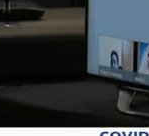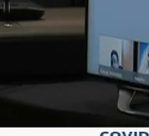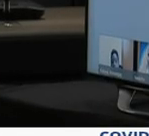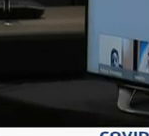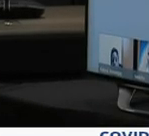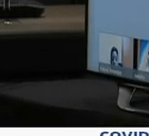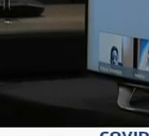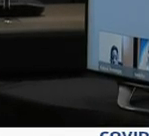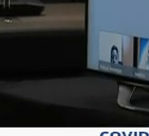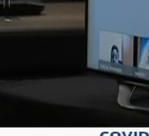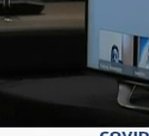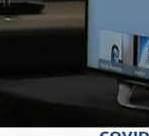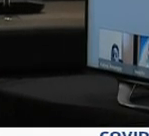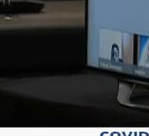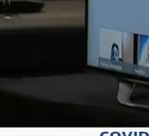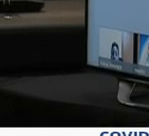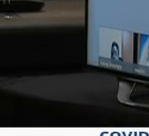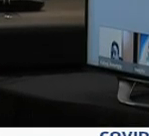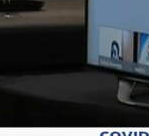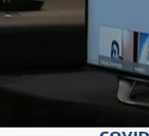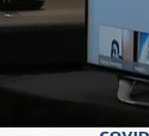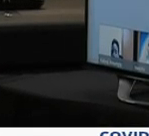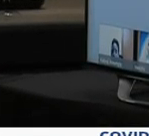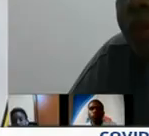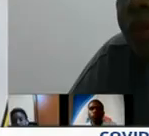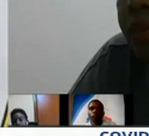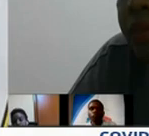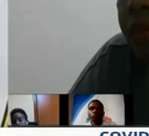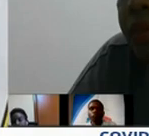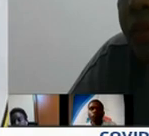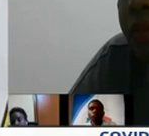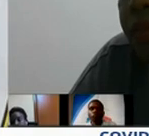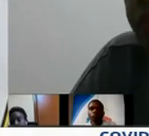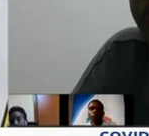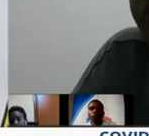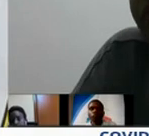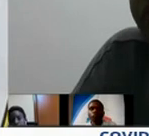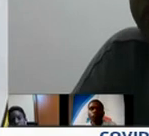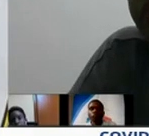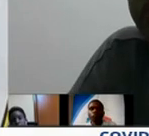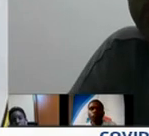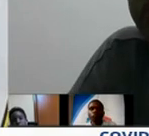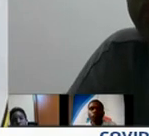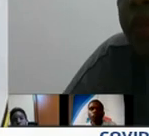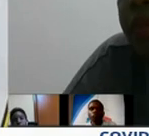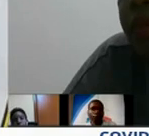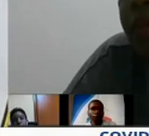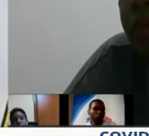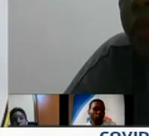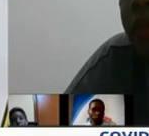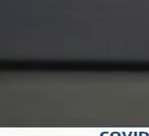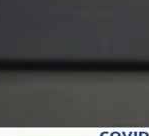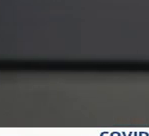Asked whether the government's seven-year program running from 2017 to 2024 would be altered as a result of the